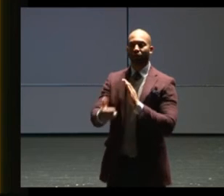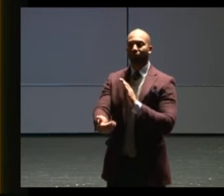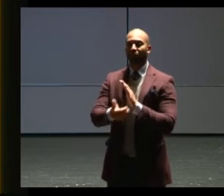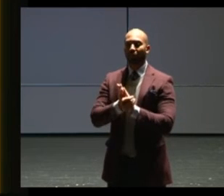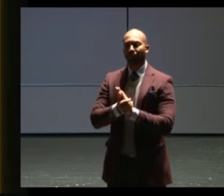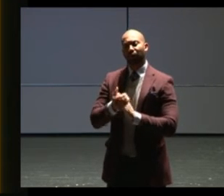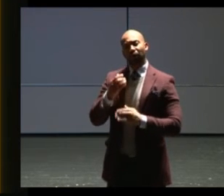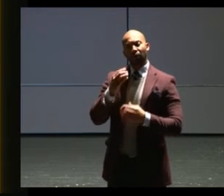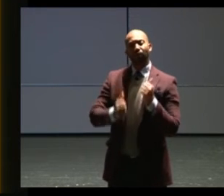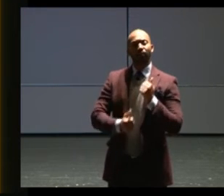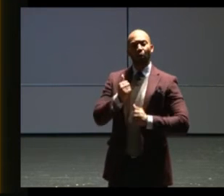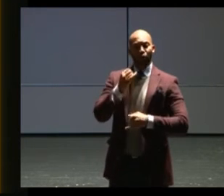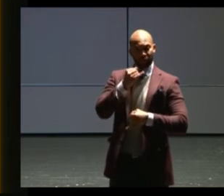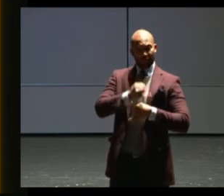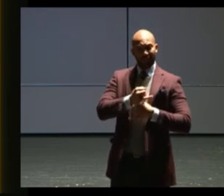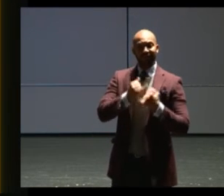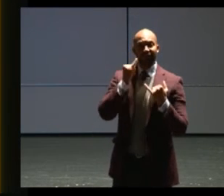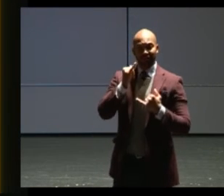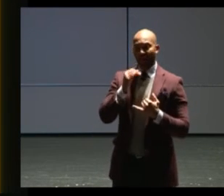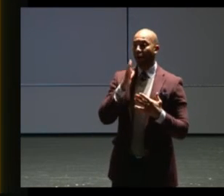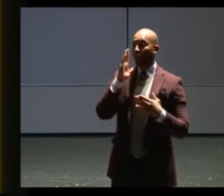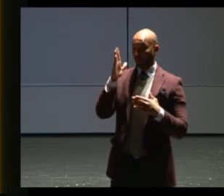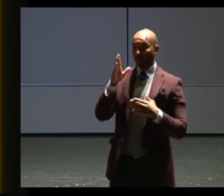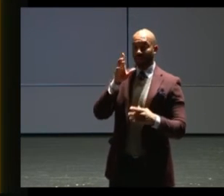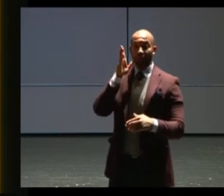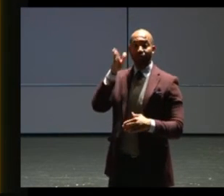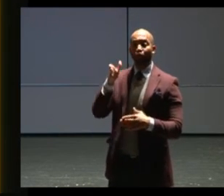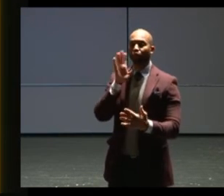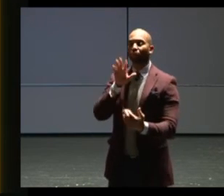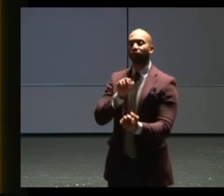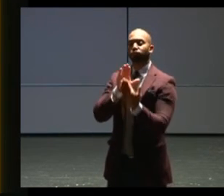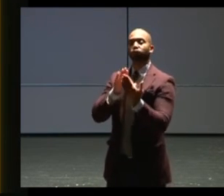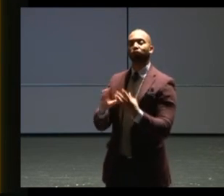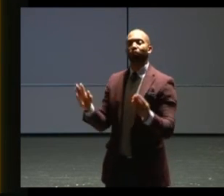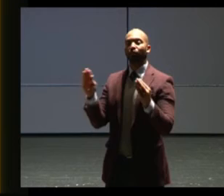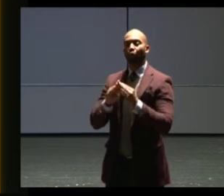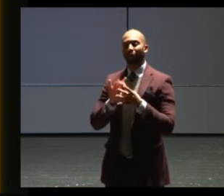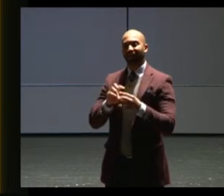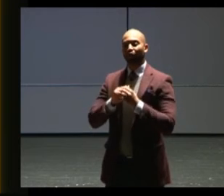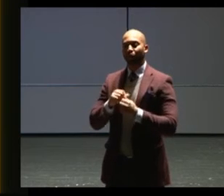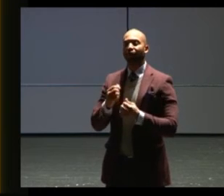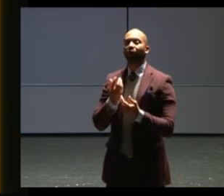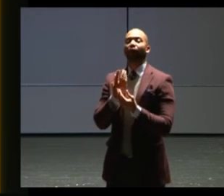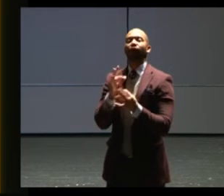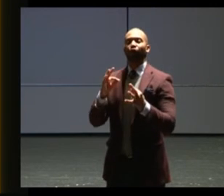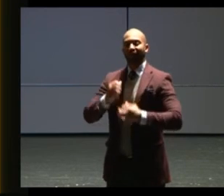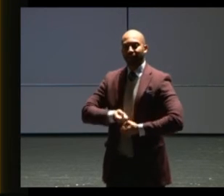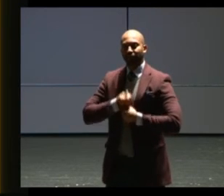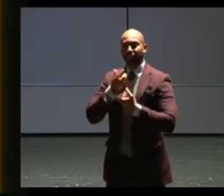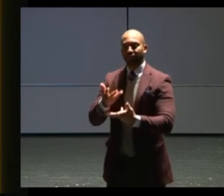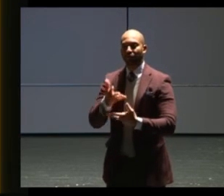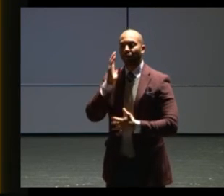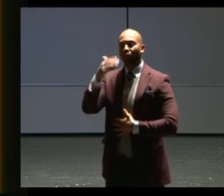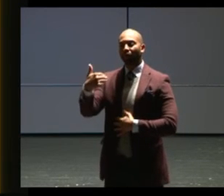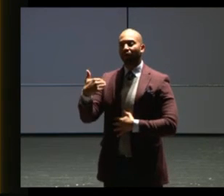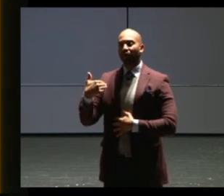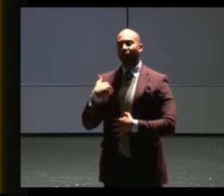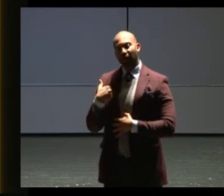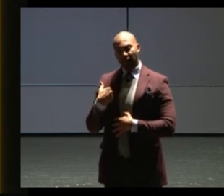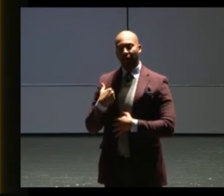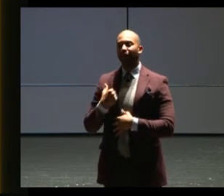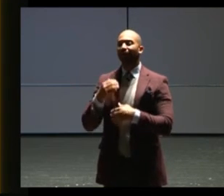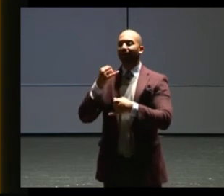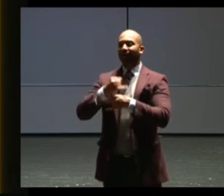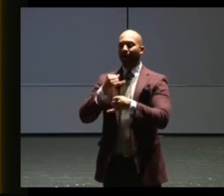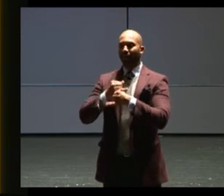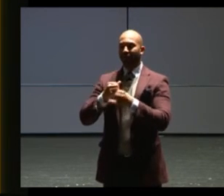campuses increasingly are and will be facing even more in the future? We'll follow this up with a campus forum in May and continue